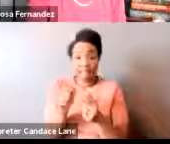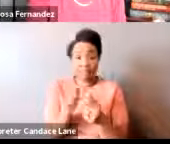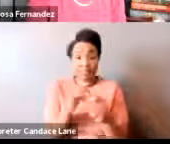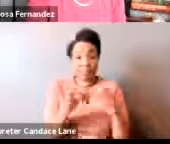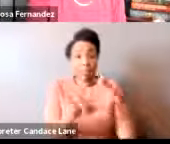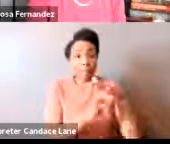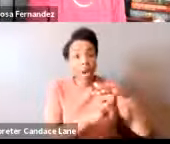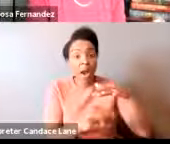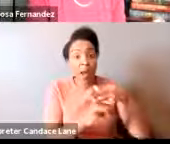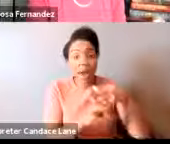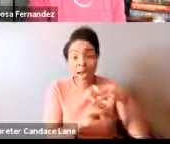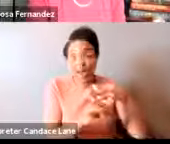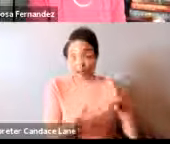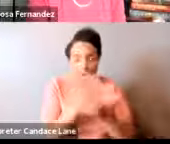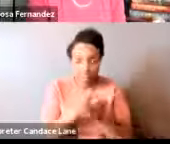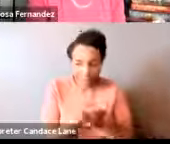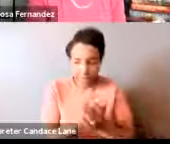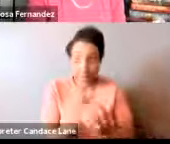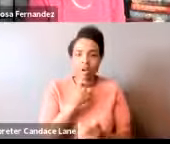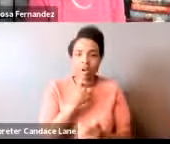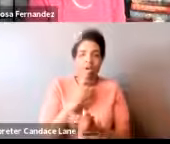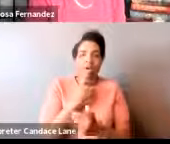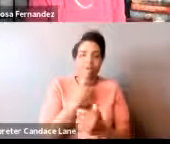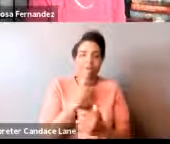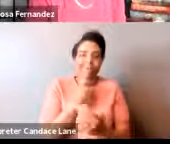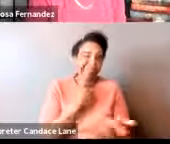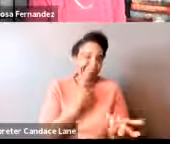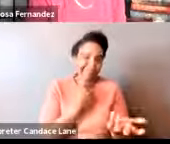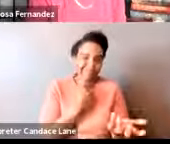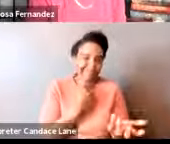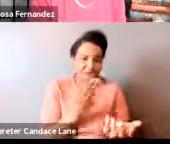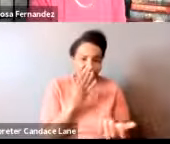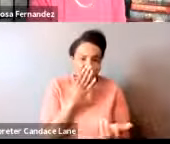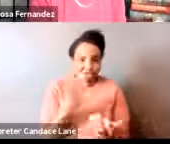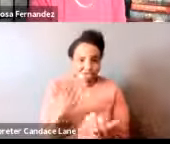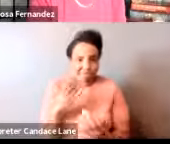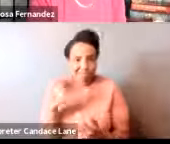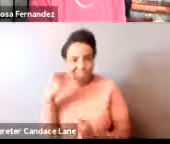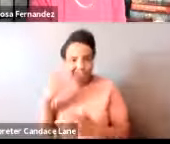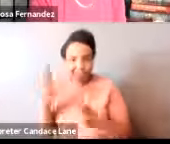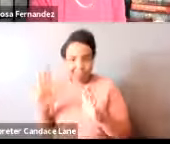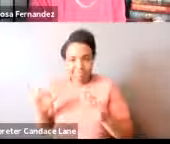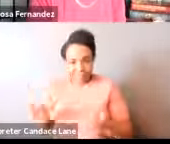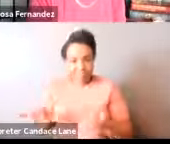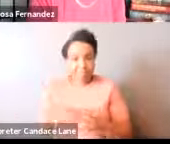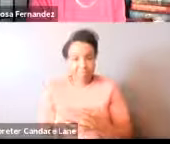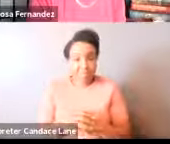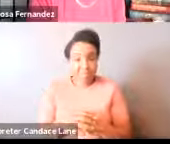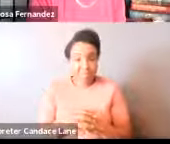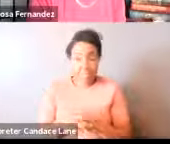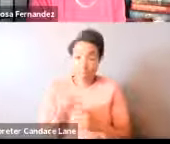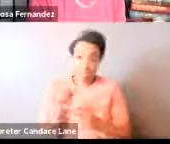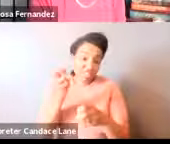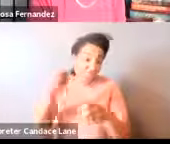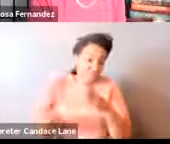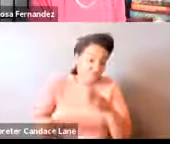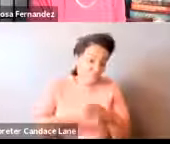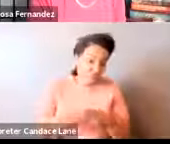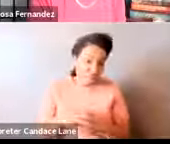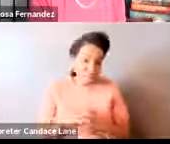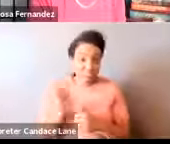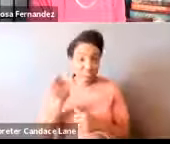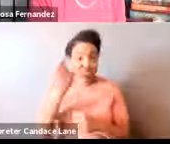we're screwed up, is a good thing. But it is difficult. It is very, very difficult, because all three